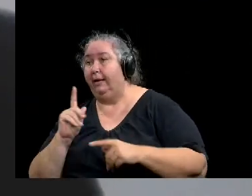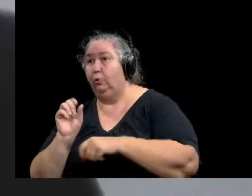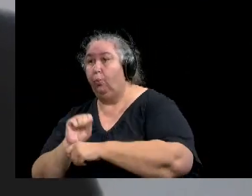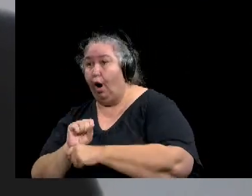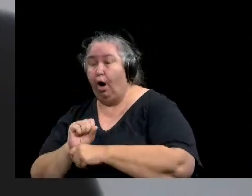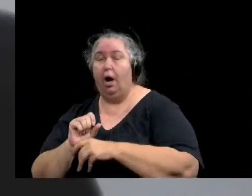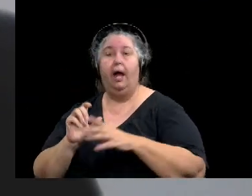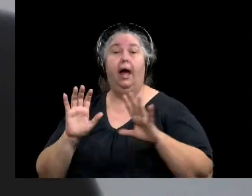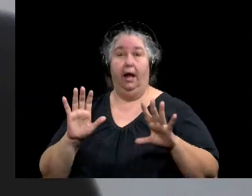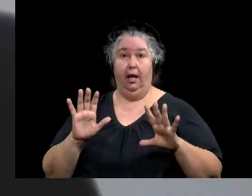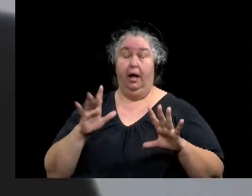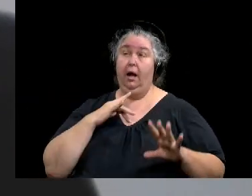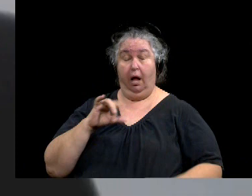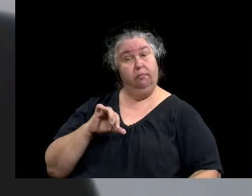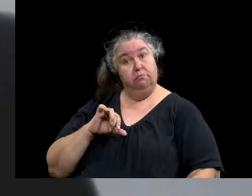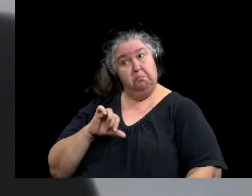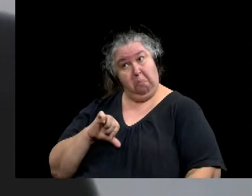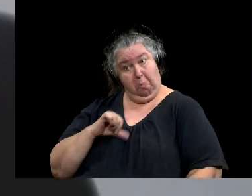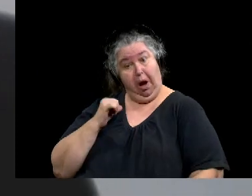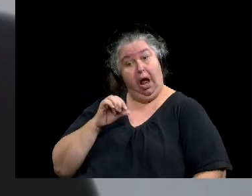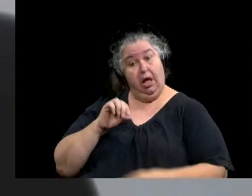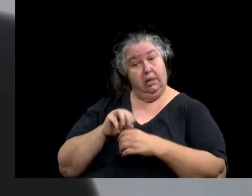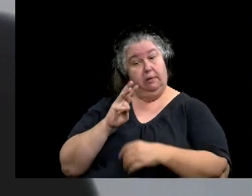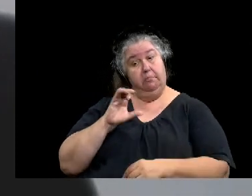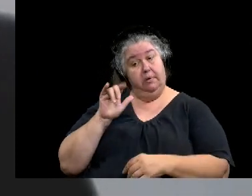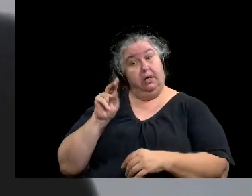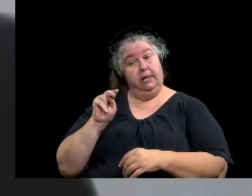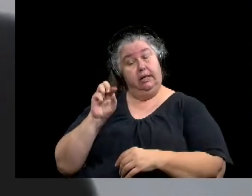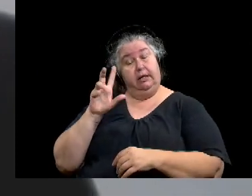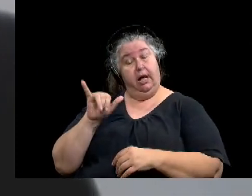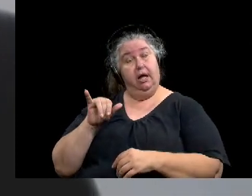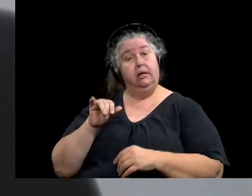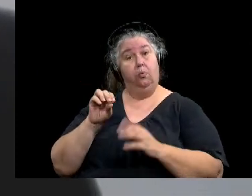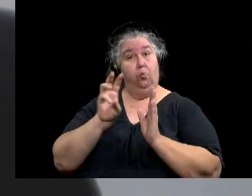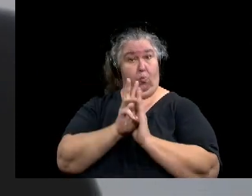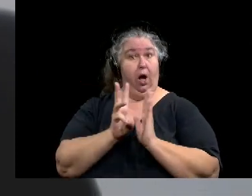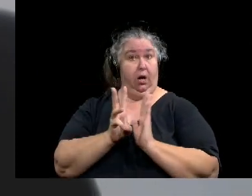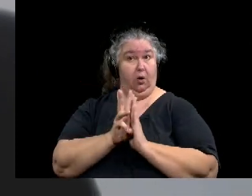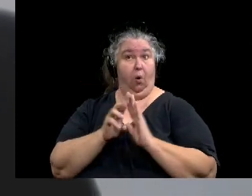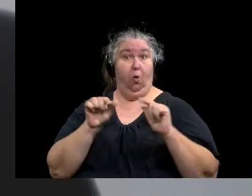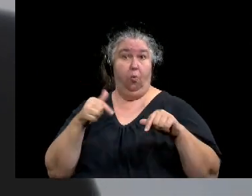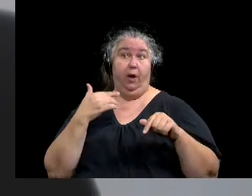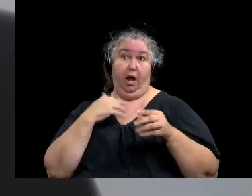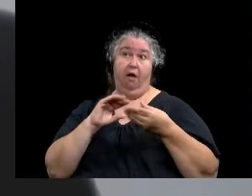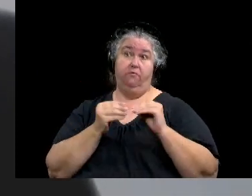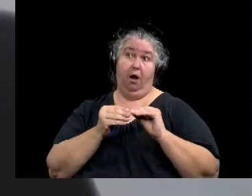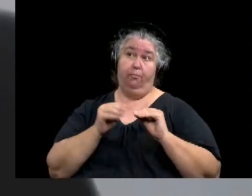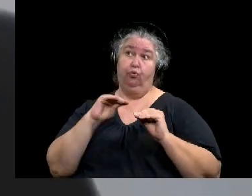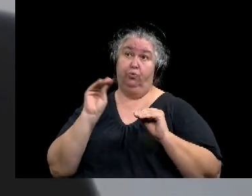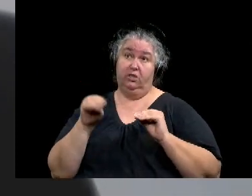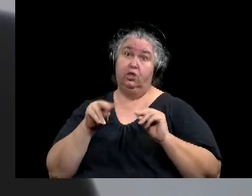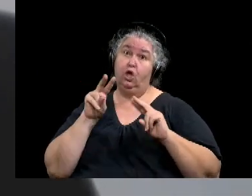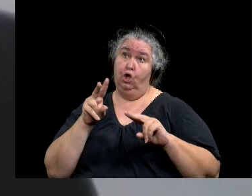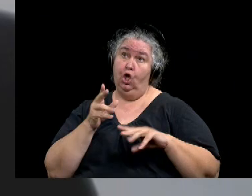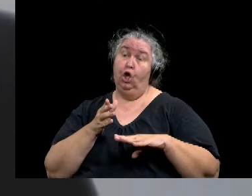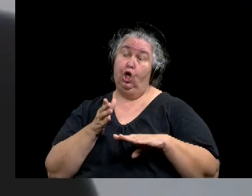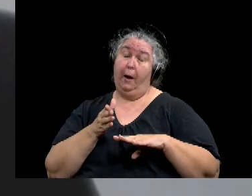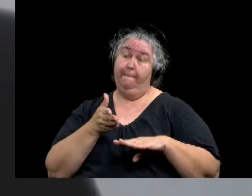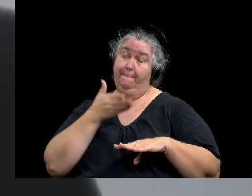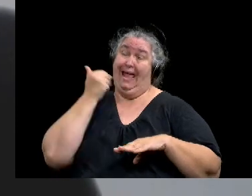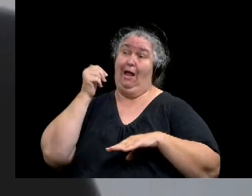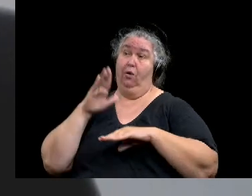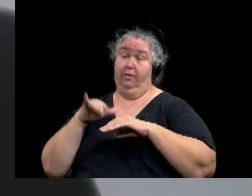And I'm quite proud that here in McLennan County and in Waco, we have numbers and percentages that look much better than this